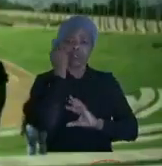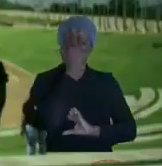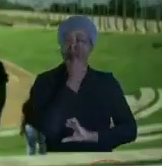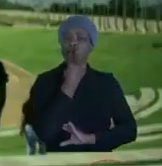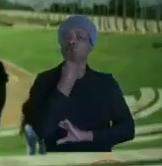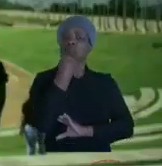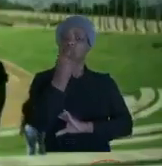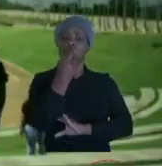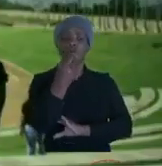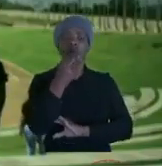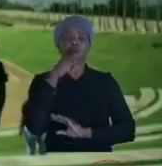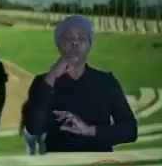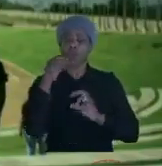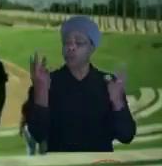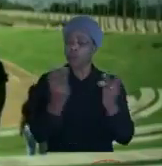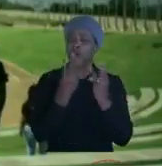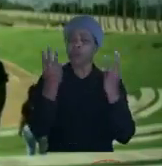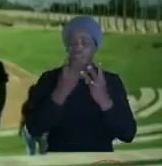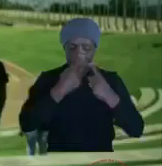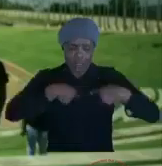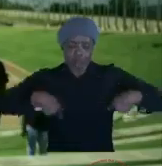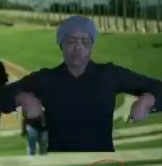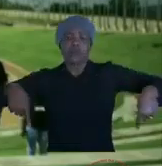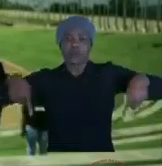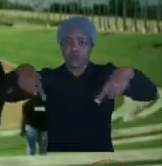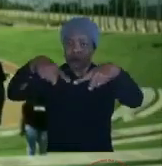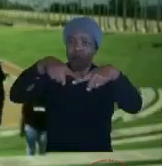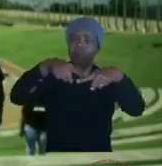Sichiga soka mzansi Afrika,